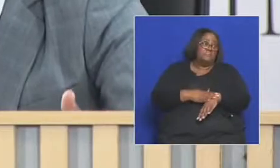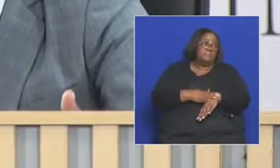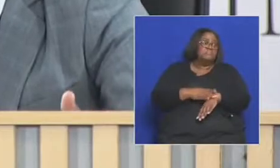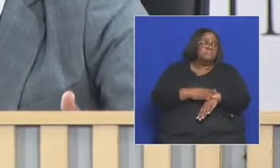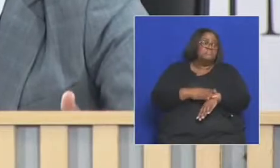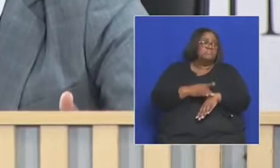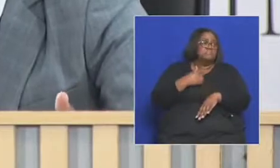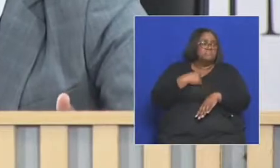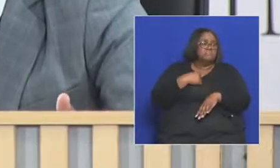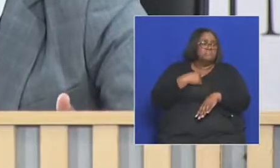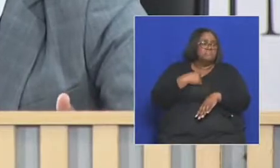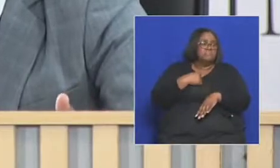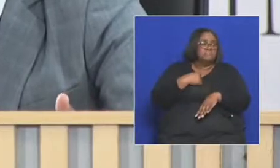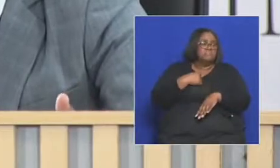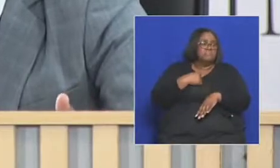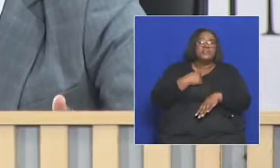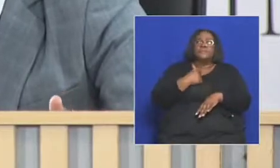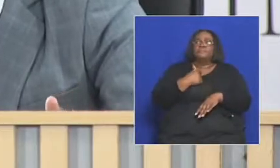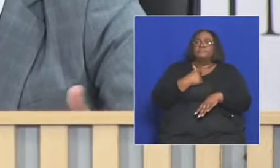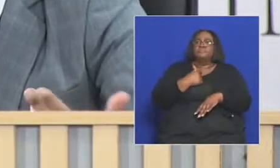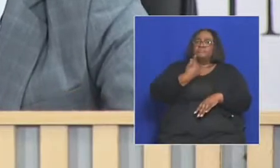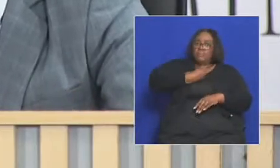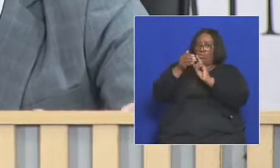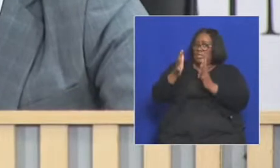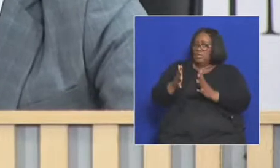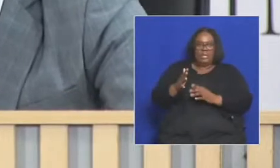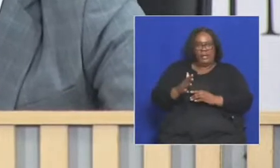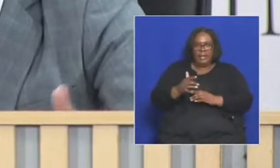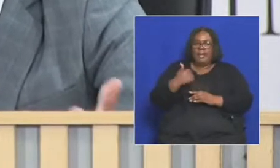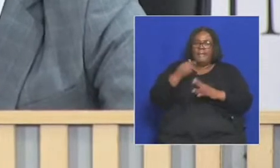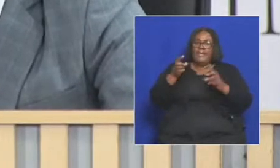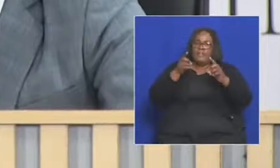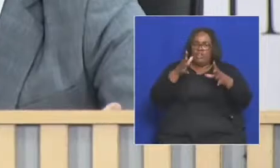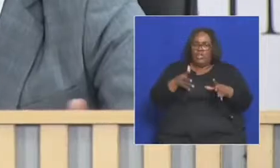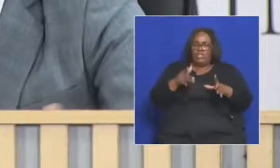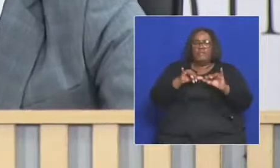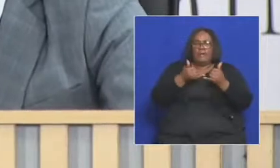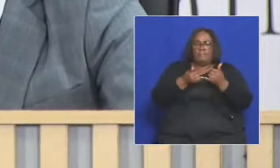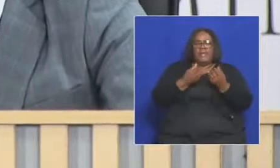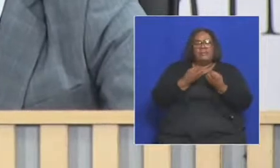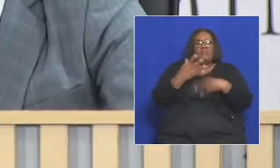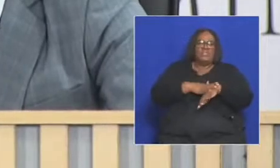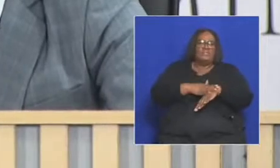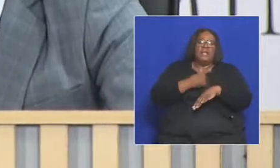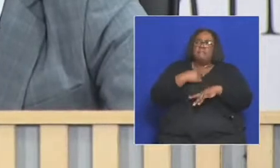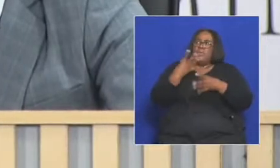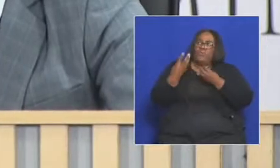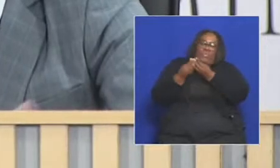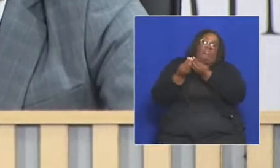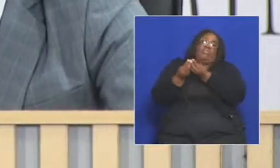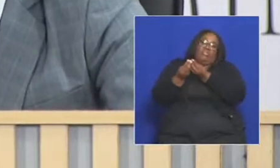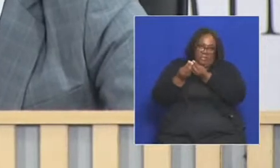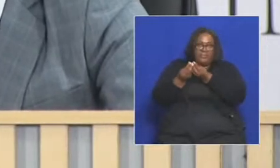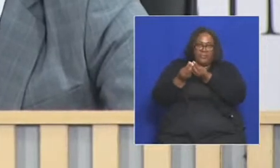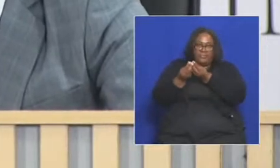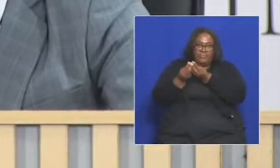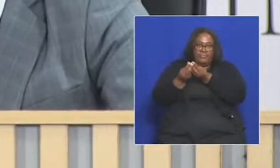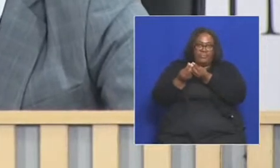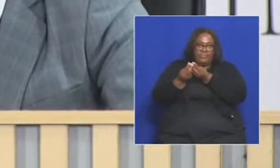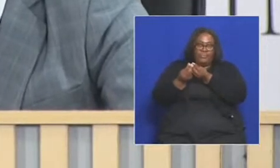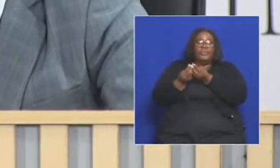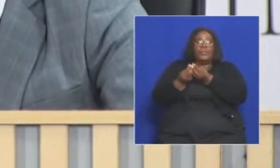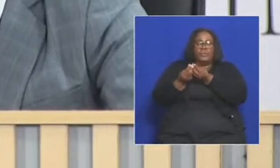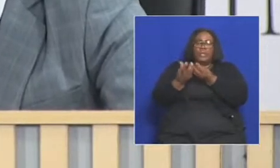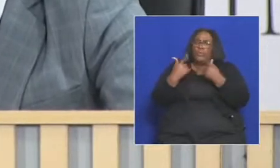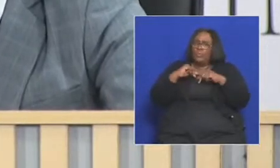a protector, but as the director of the company. Most of the times I'll be, then we will talk about